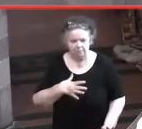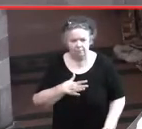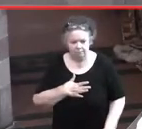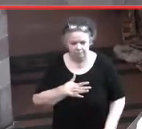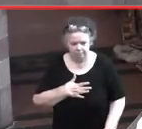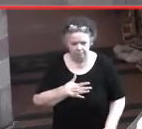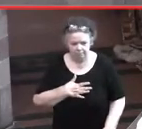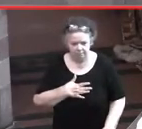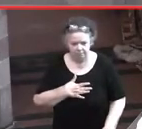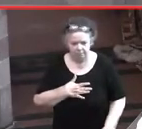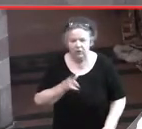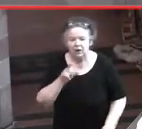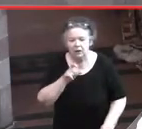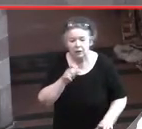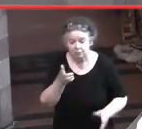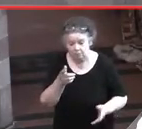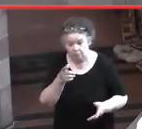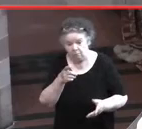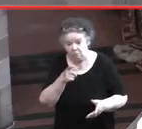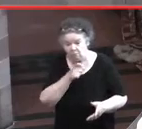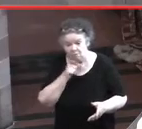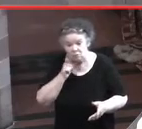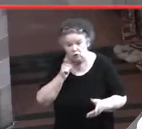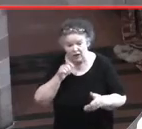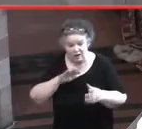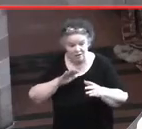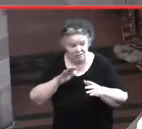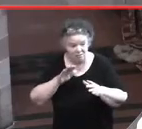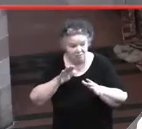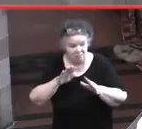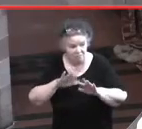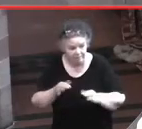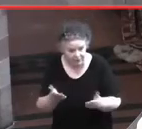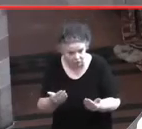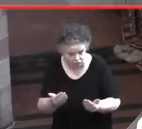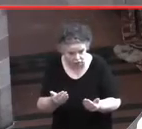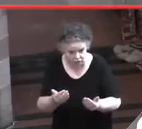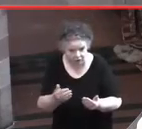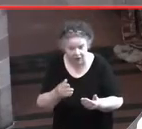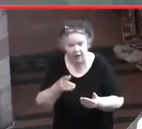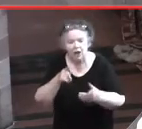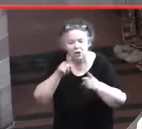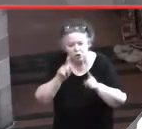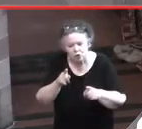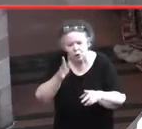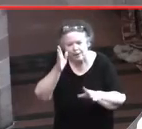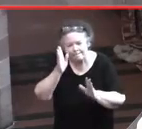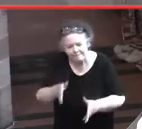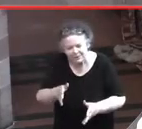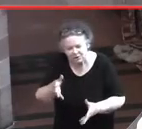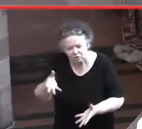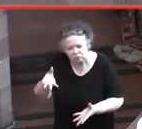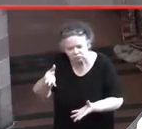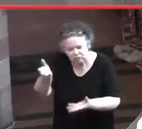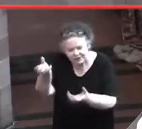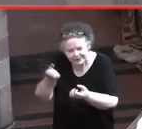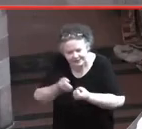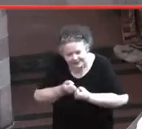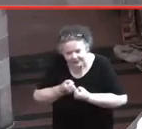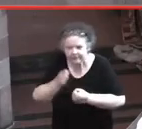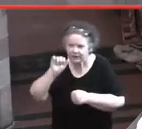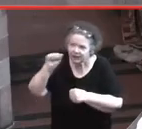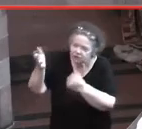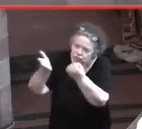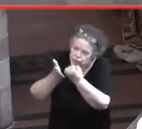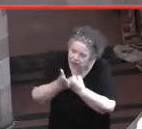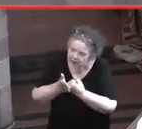In ordained ministry, the basic necessity of receiving God's grace, the wisdom